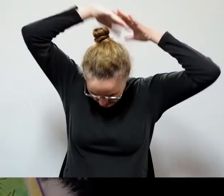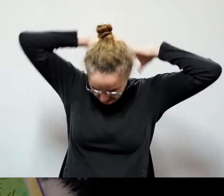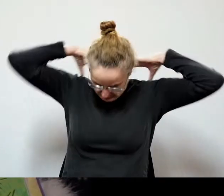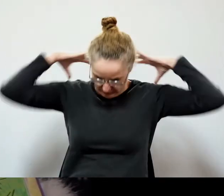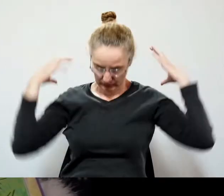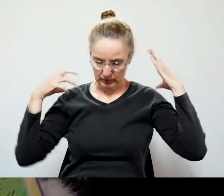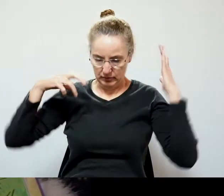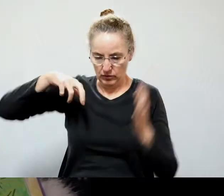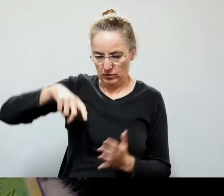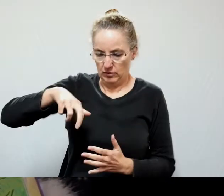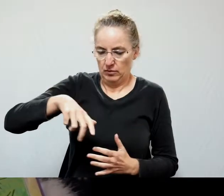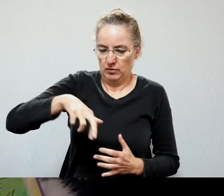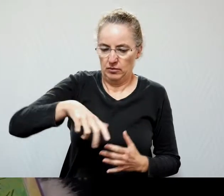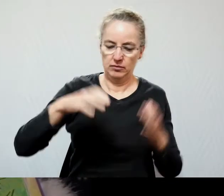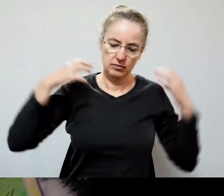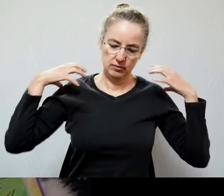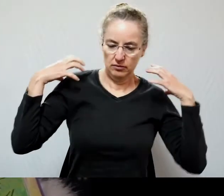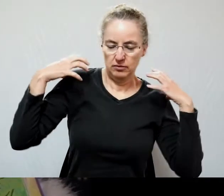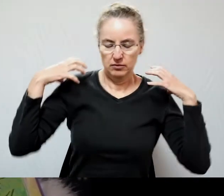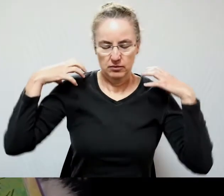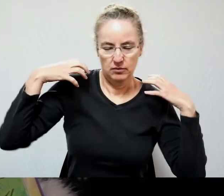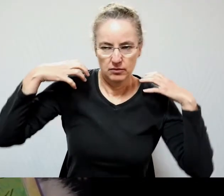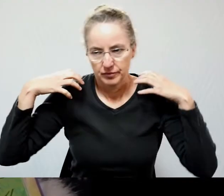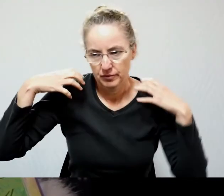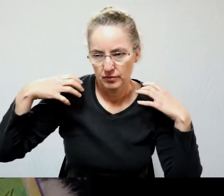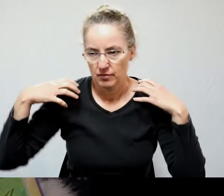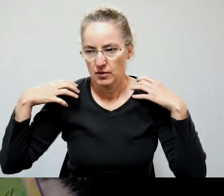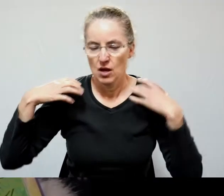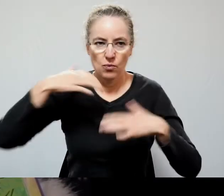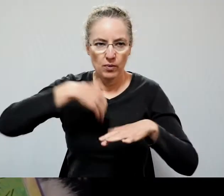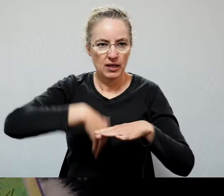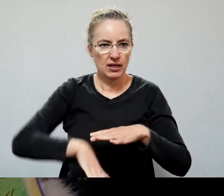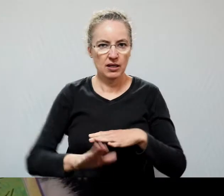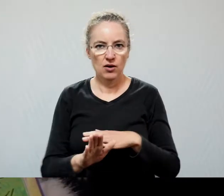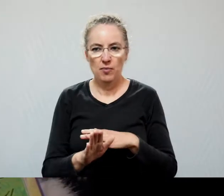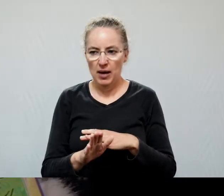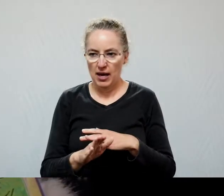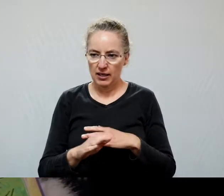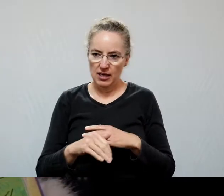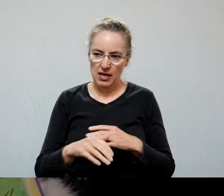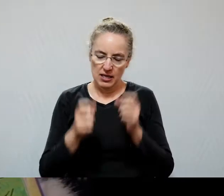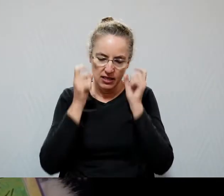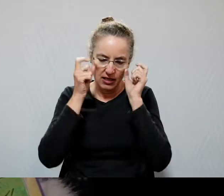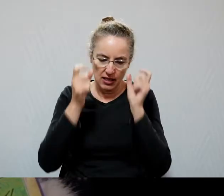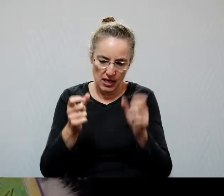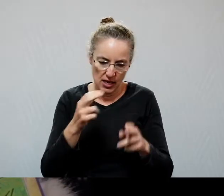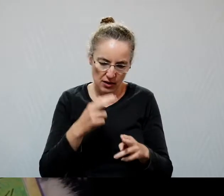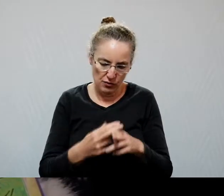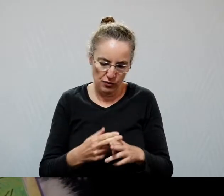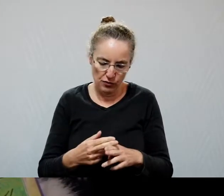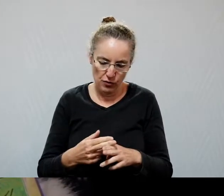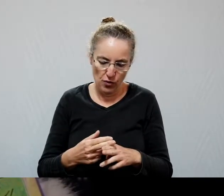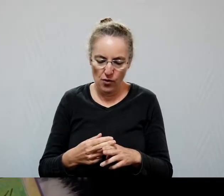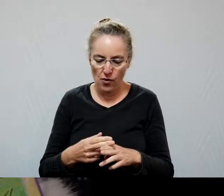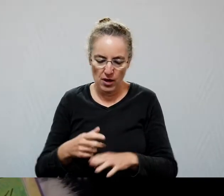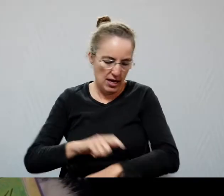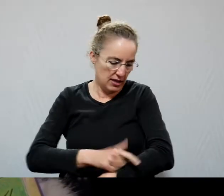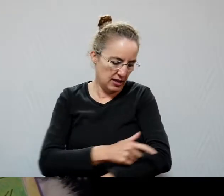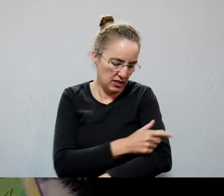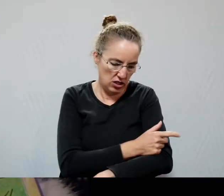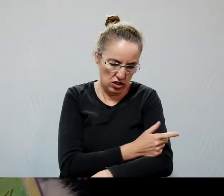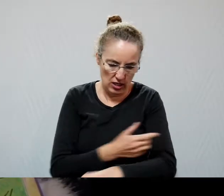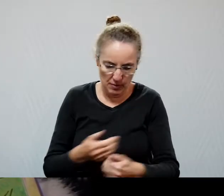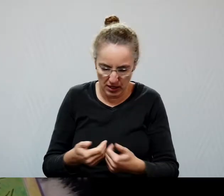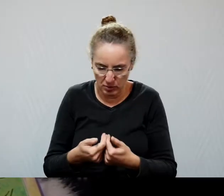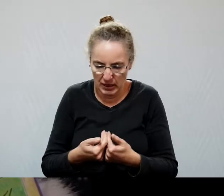got back to his flock, he cared for the sheep that had been lost, giving him food and water and a good place